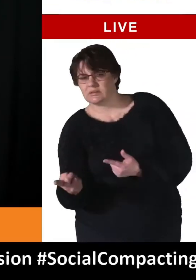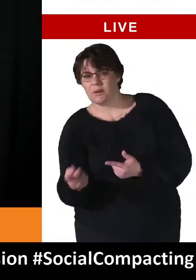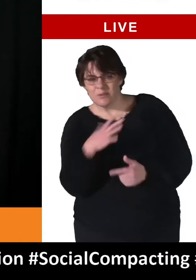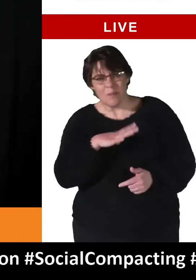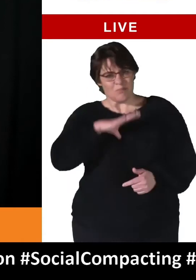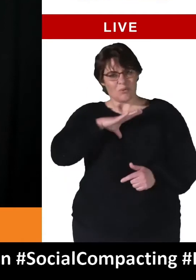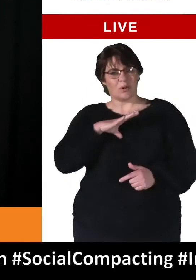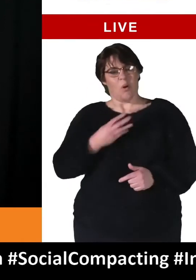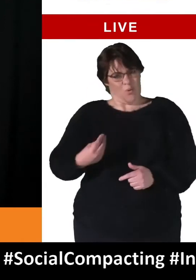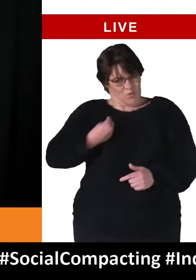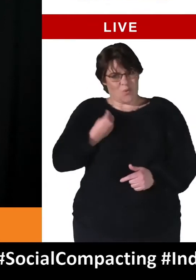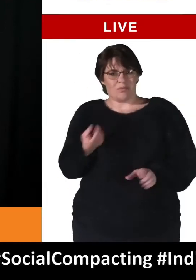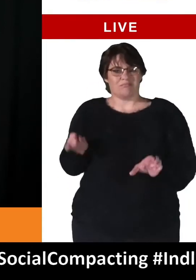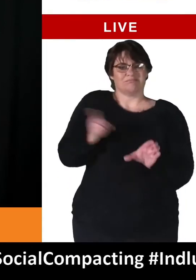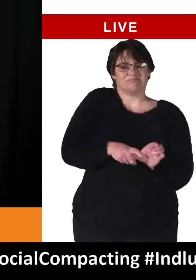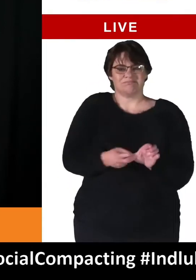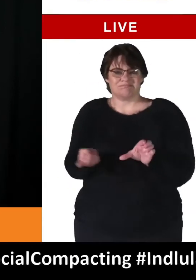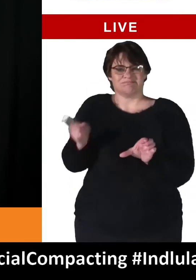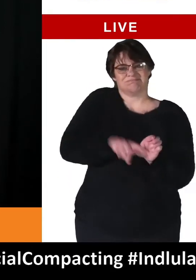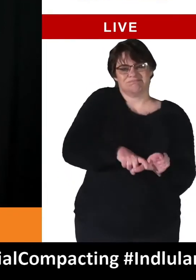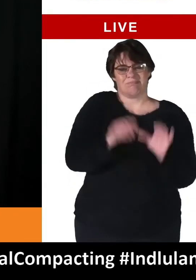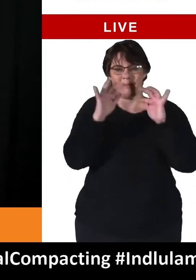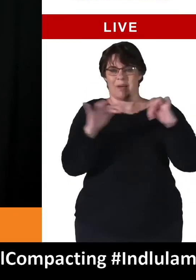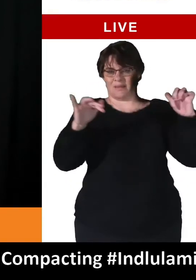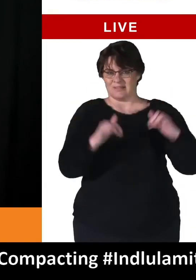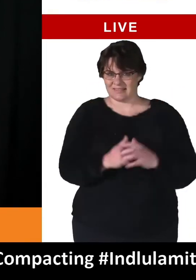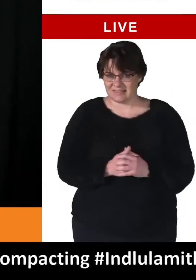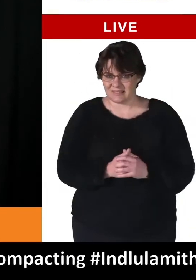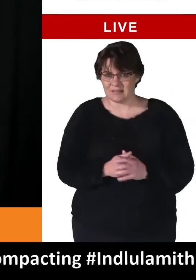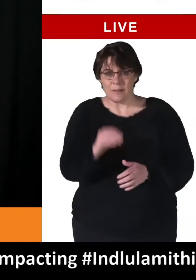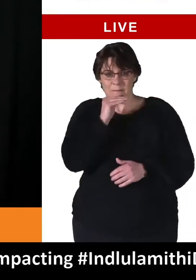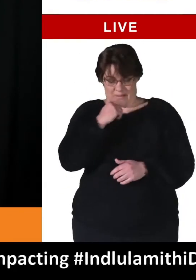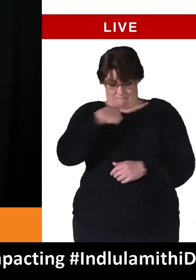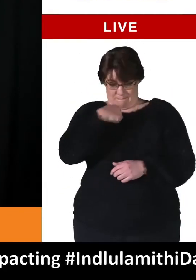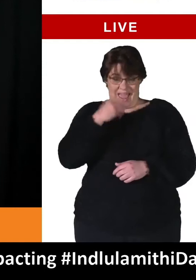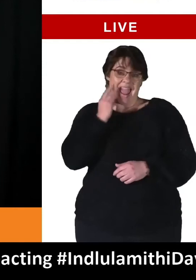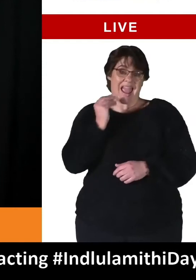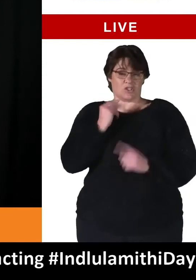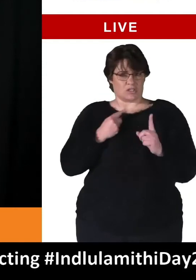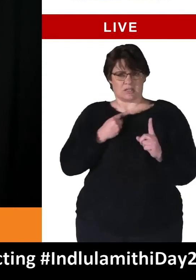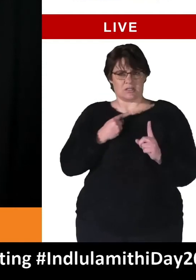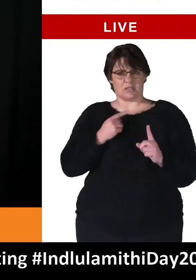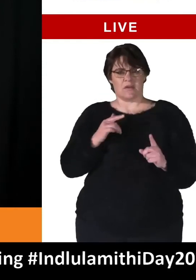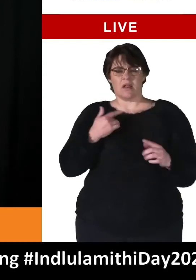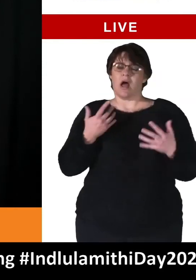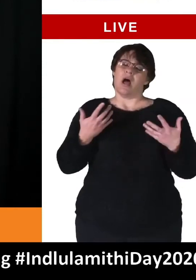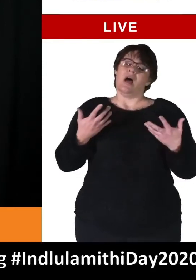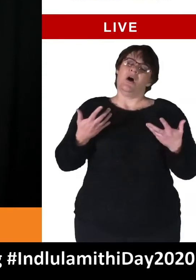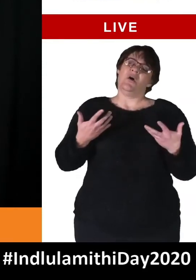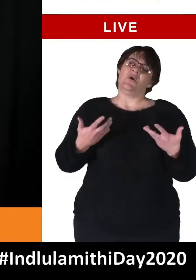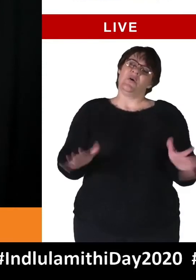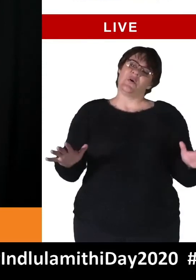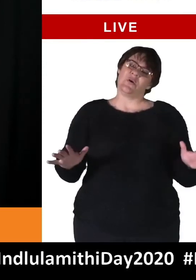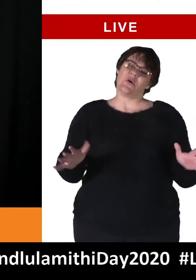and more young people have joined Parliament. It means that my age begins to feel relaxed